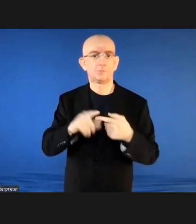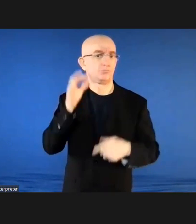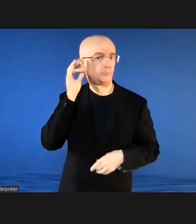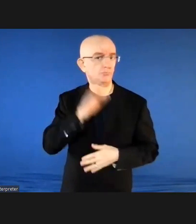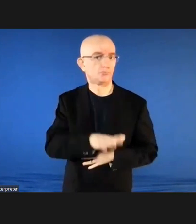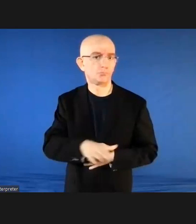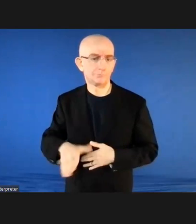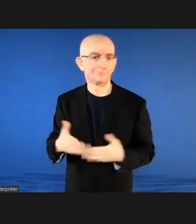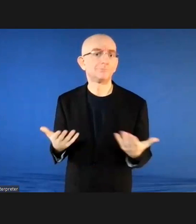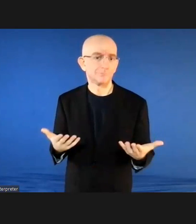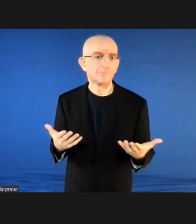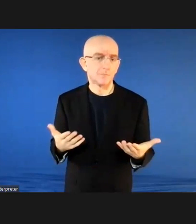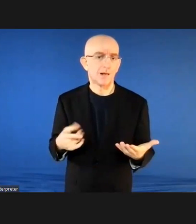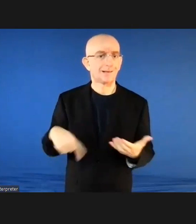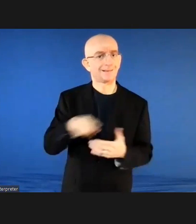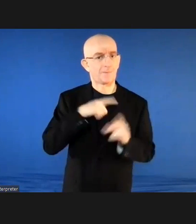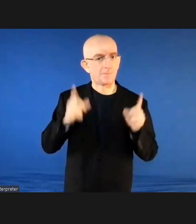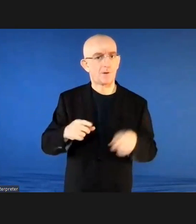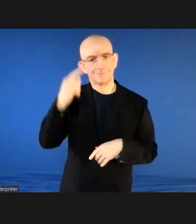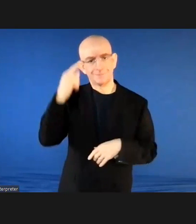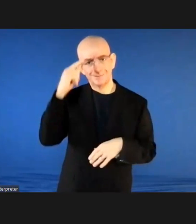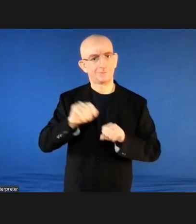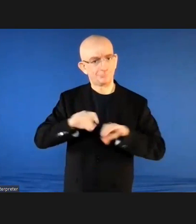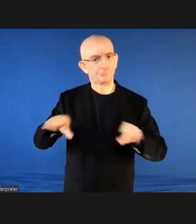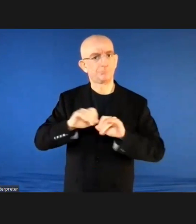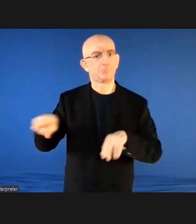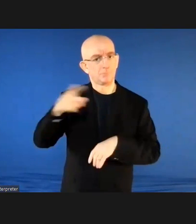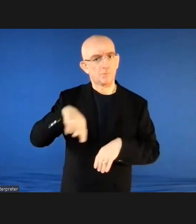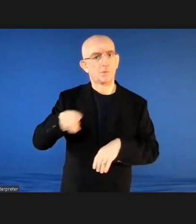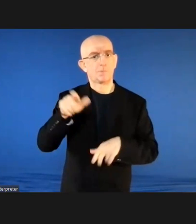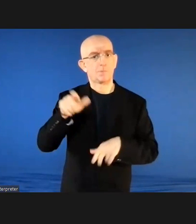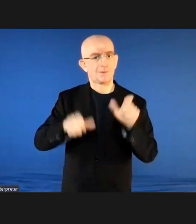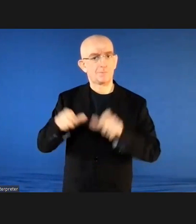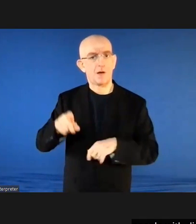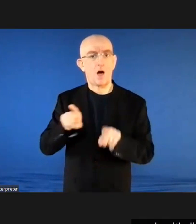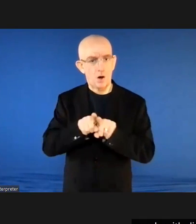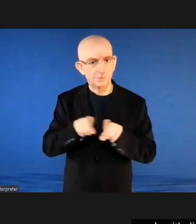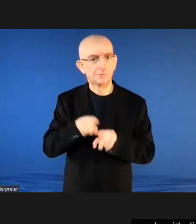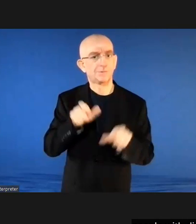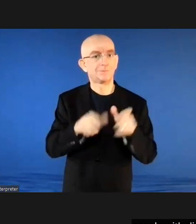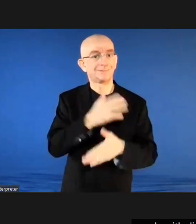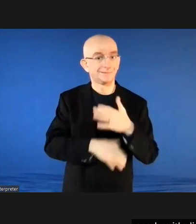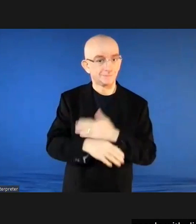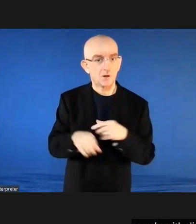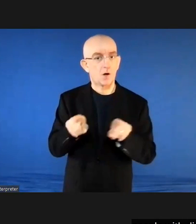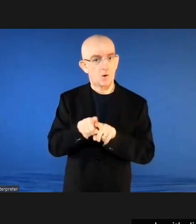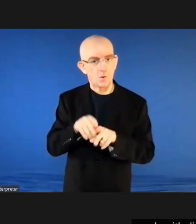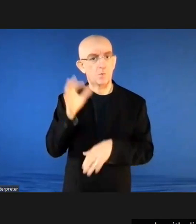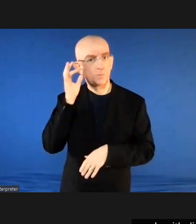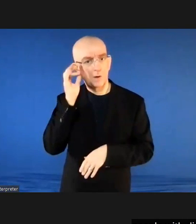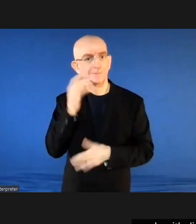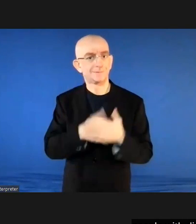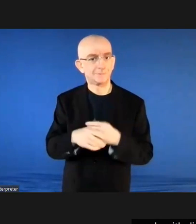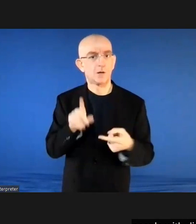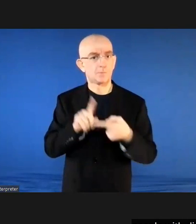and children are particularly at risk of, which is made worse by the pandemic for all the variety of reasons we're